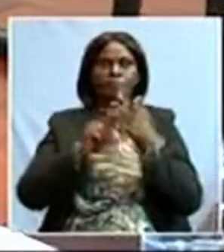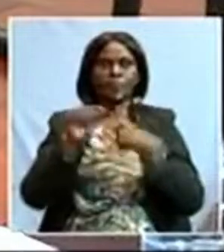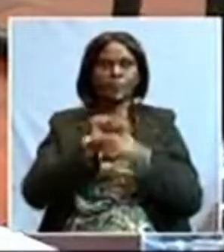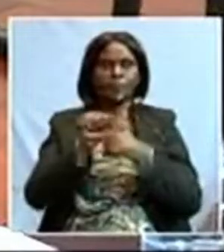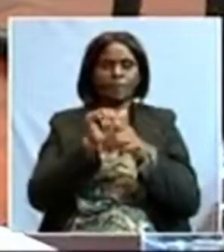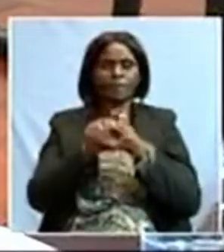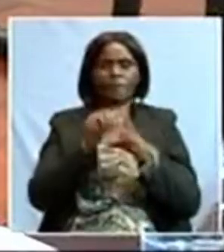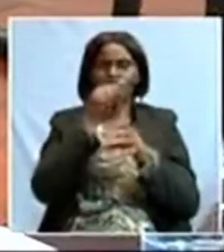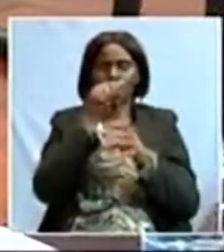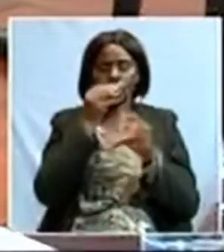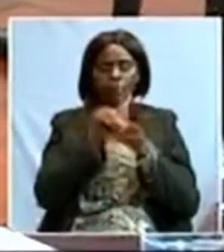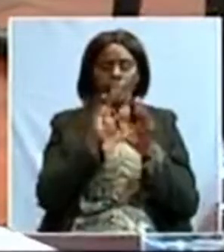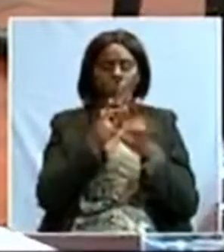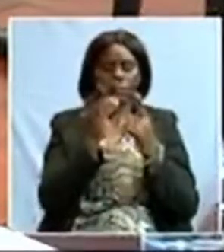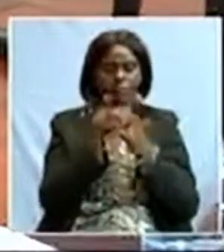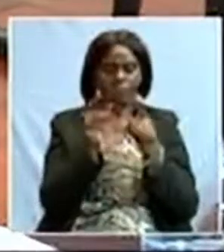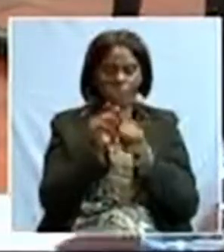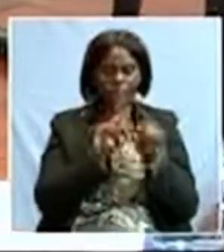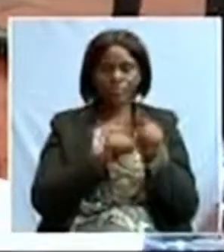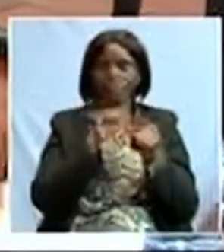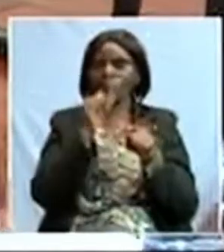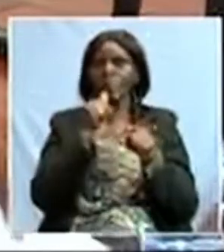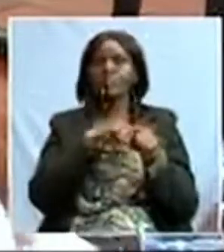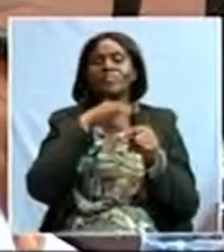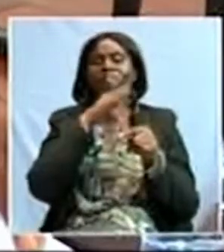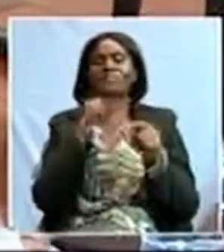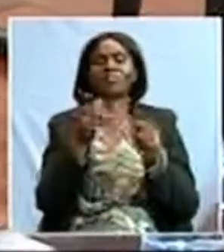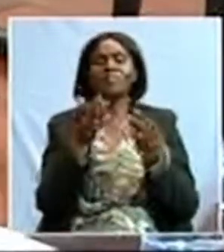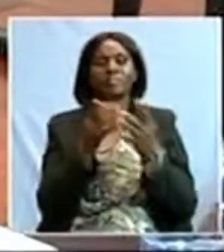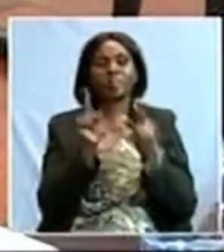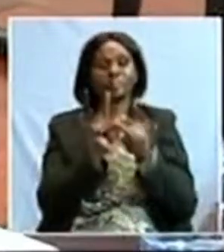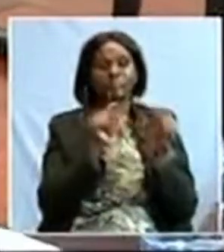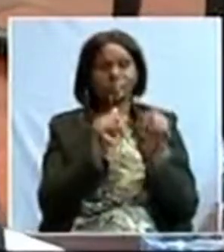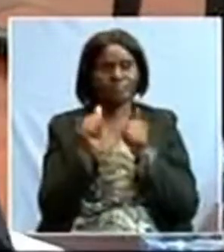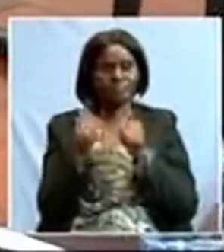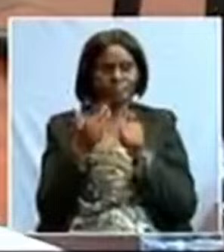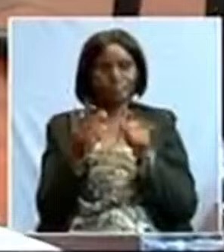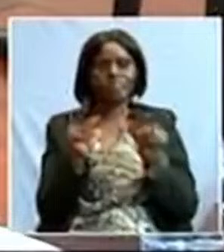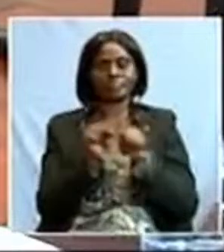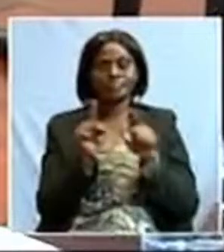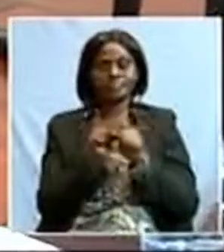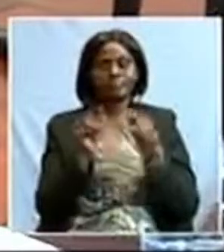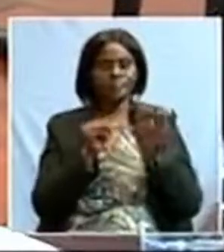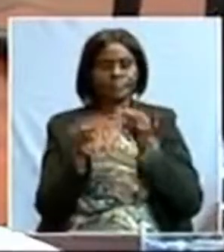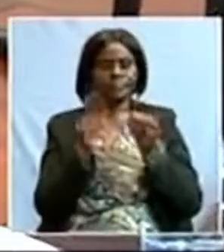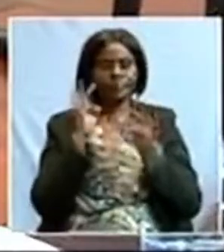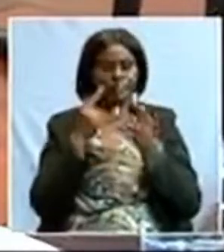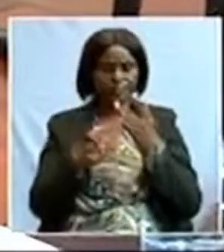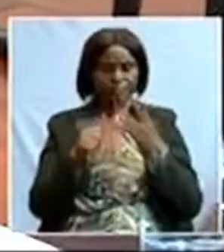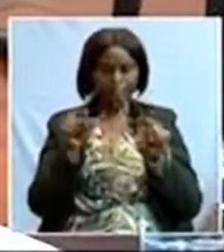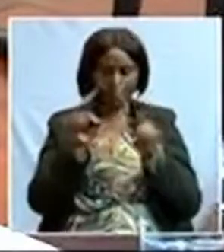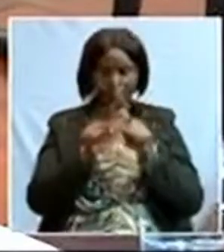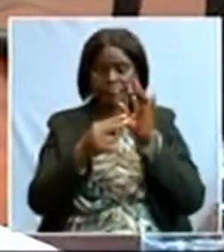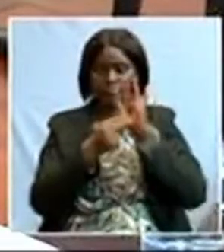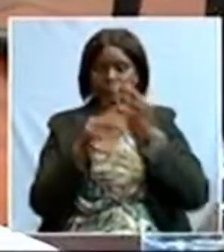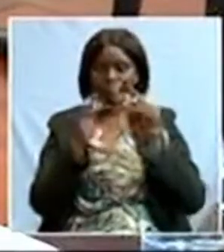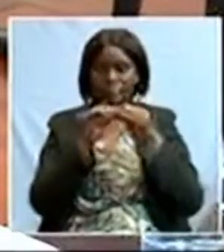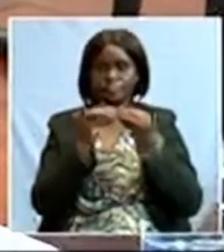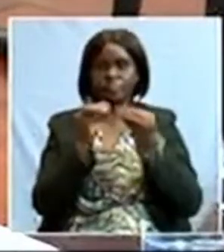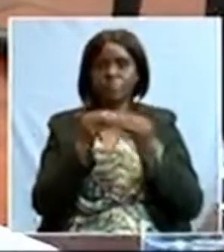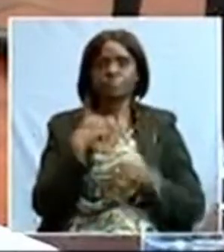food hygiene in the district was not achieved. Action taken. Management wishes to indicate